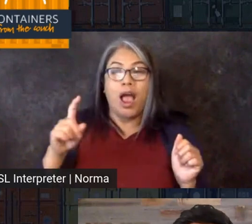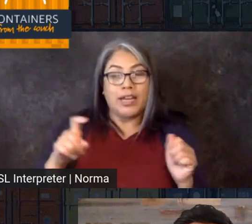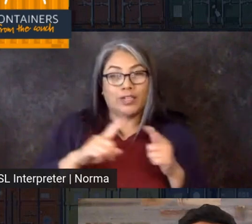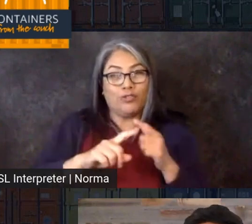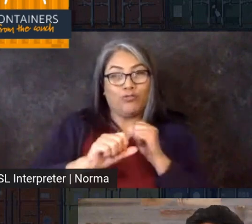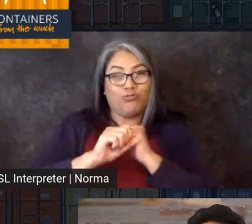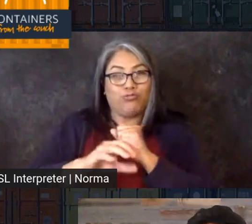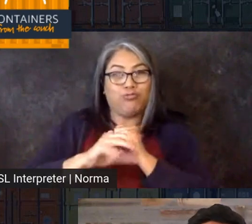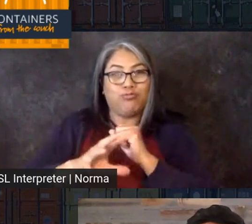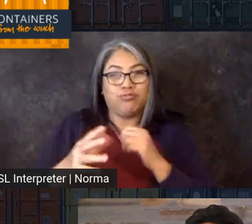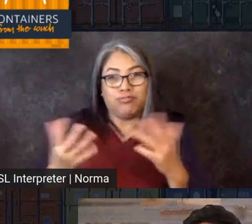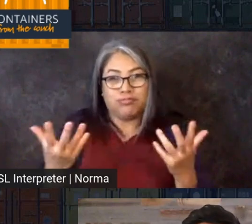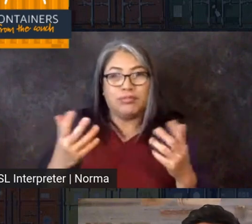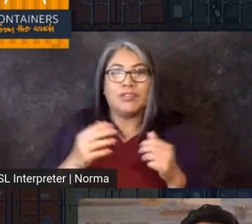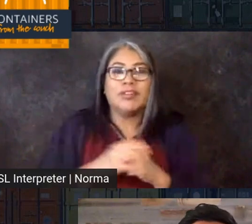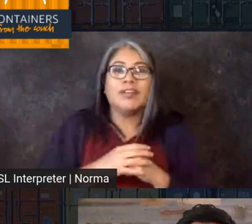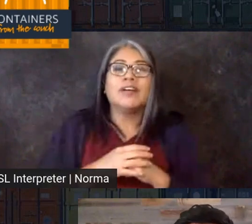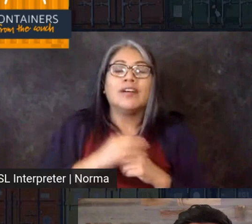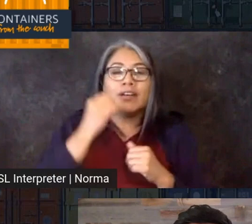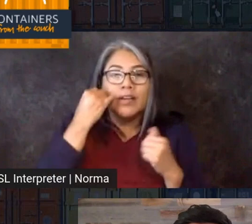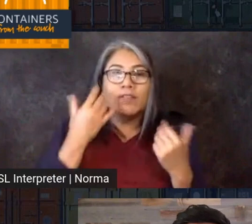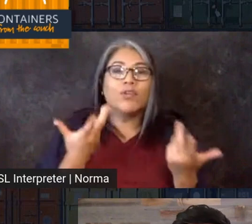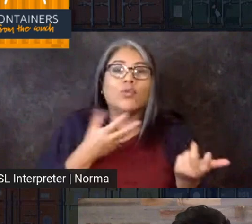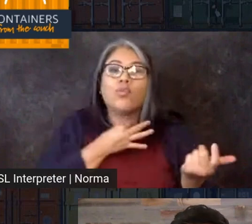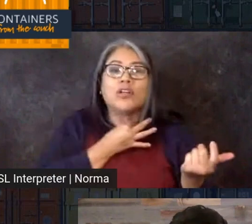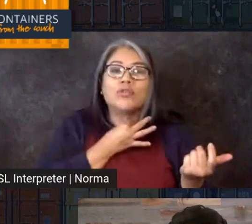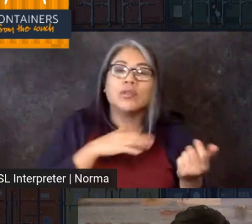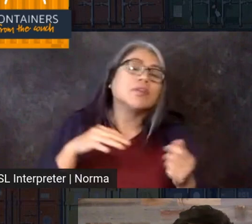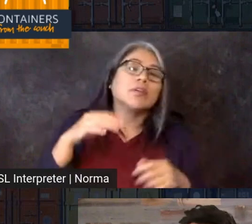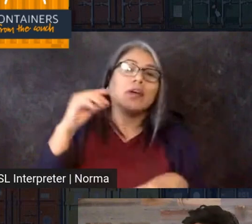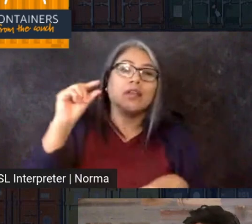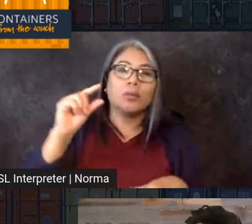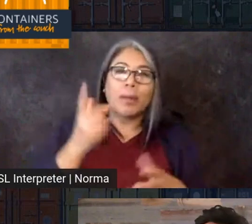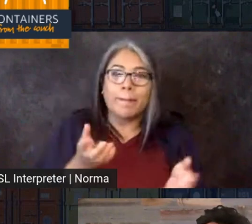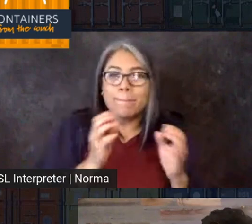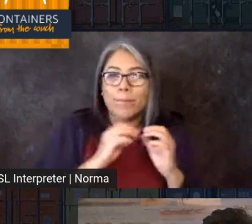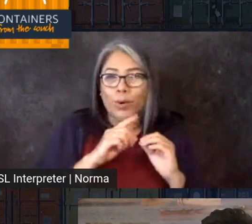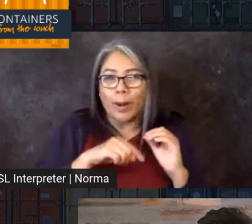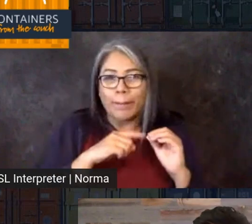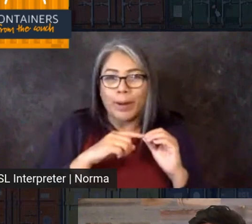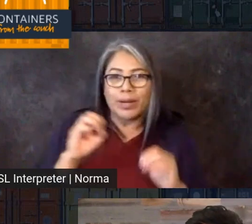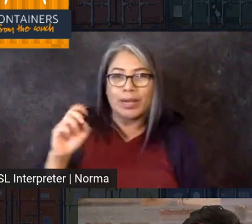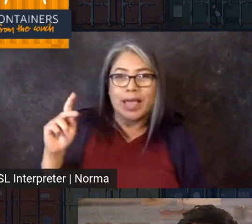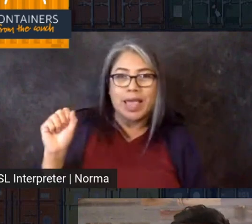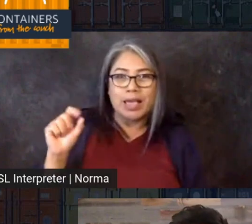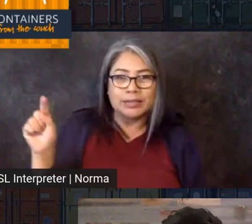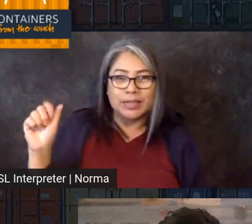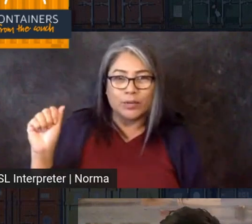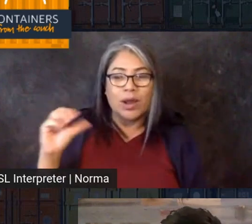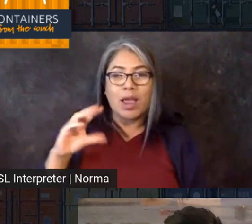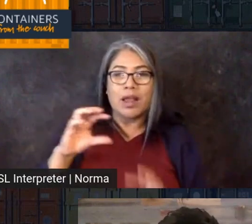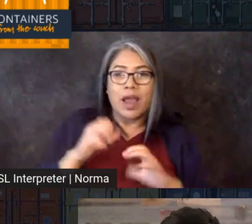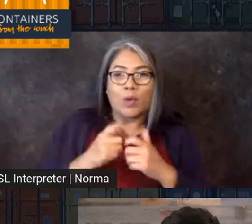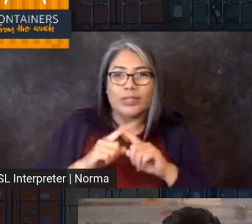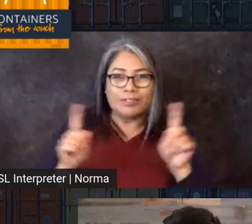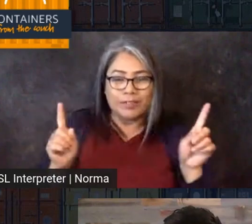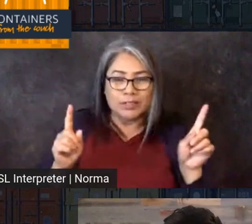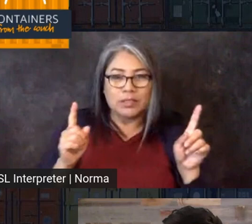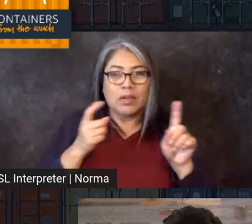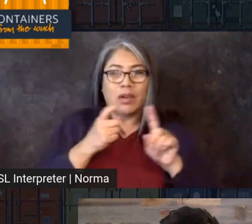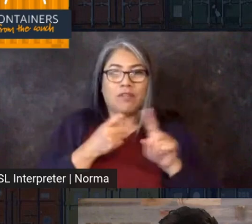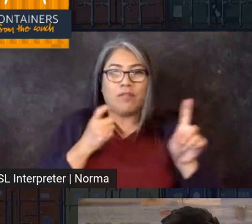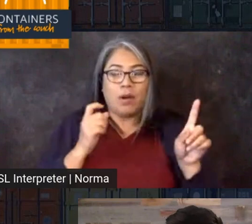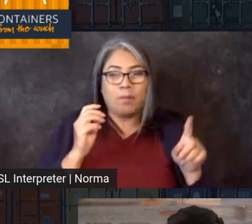from our other solution for offering Kubernetes on premises, EKS on Outposts, be sure to check out my Lightboard video